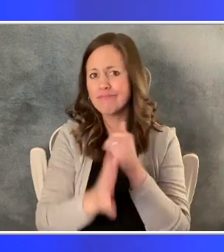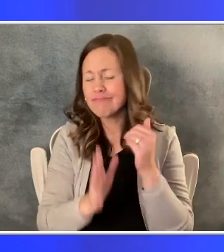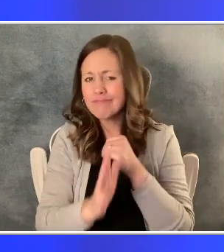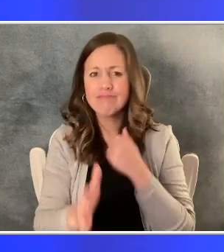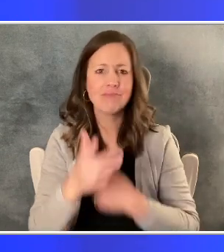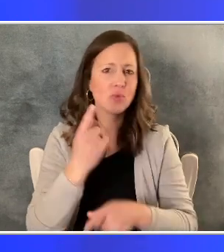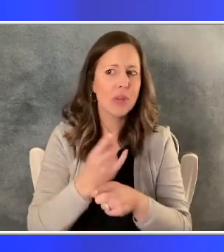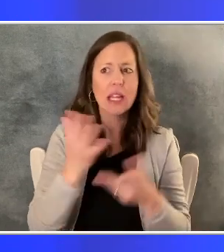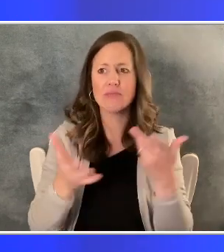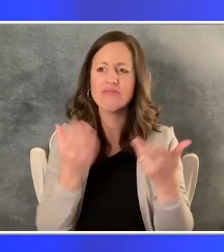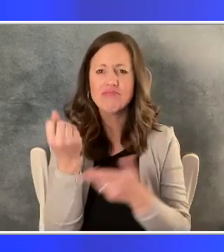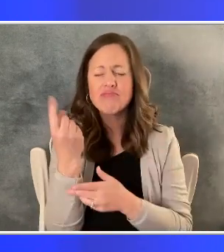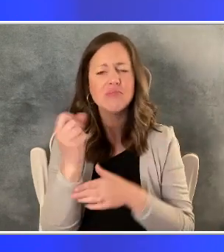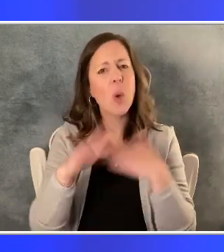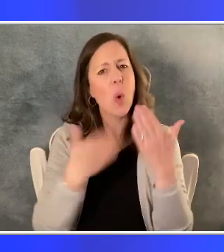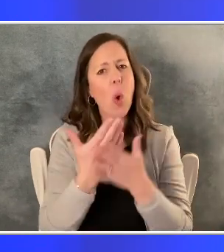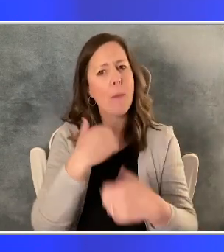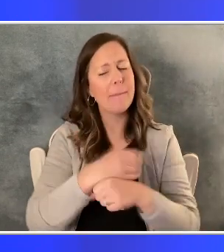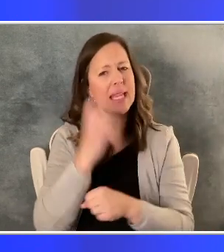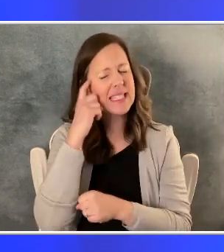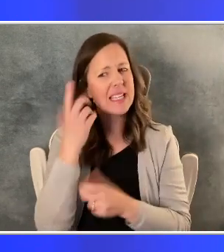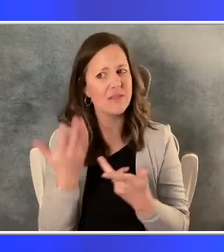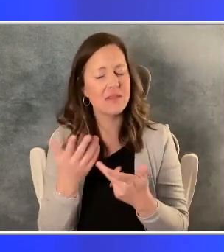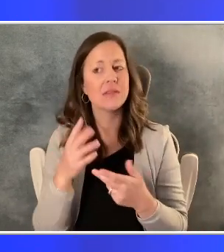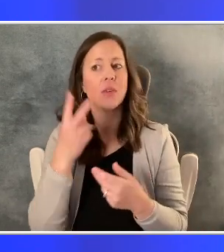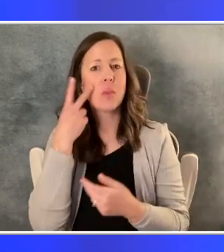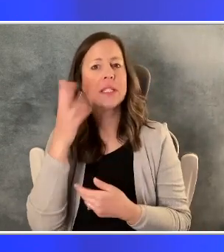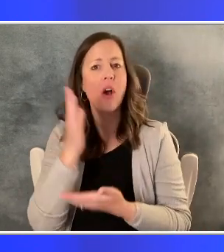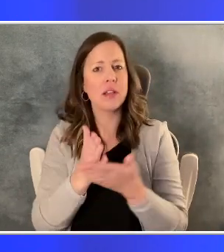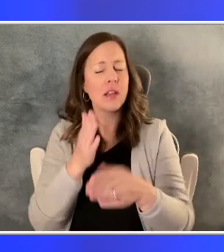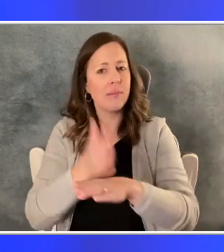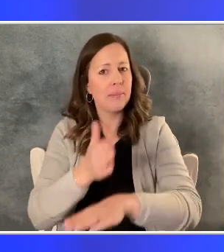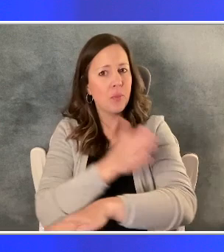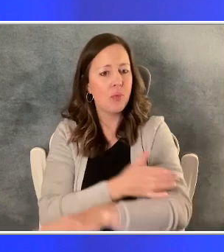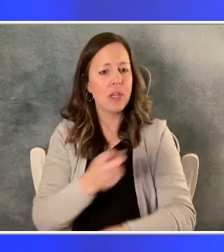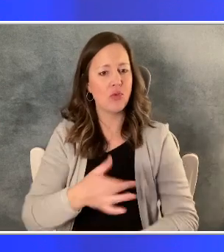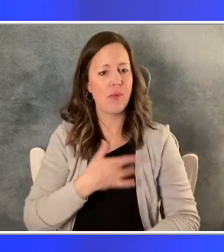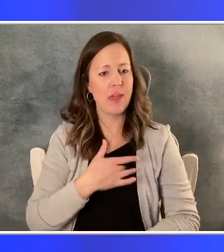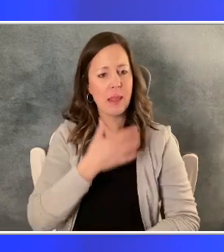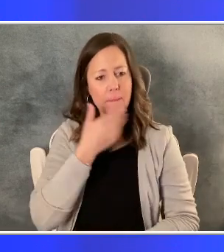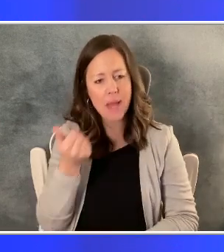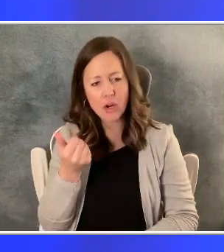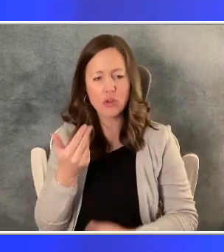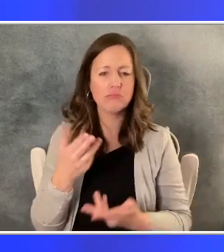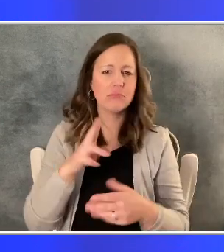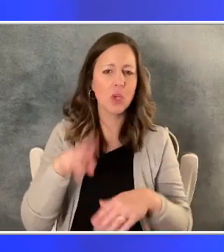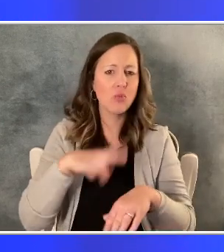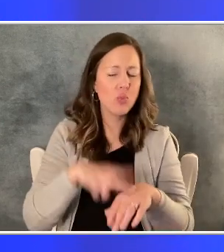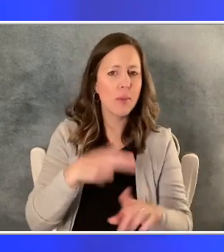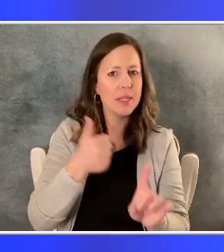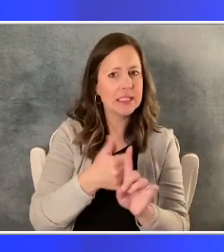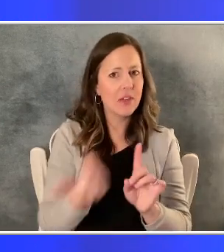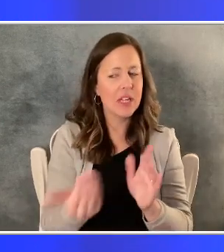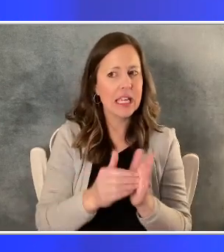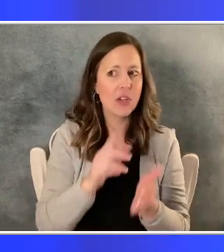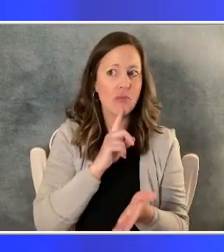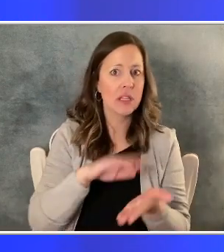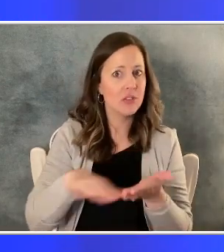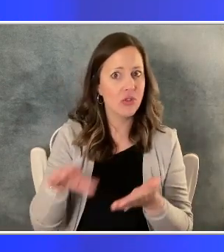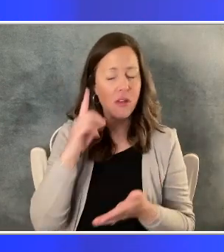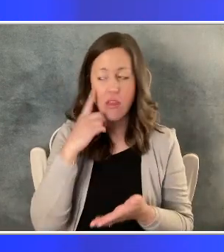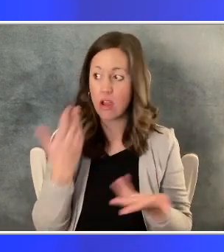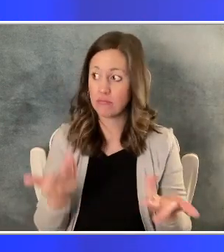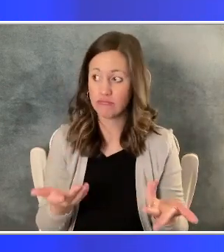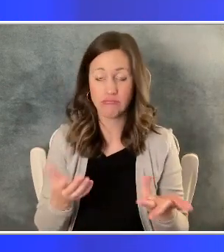and she did get improvement, and you know, she was feeling better and she was back to her normal self. And when we discharged, we really thought that everything was going to be just